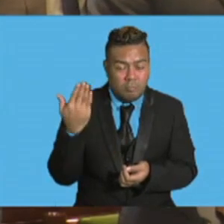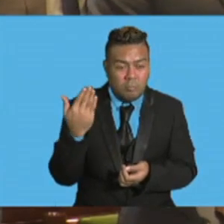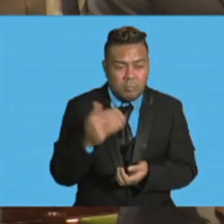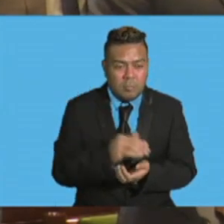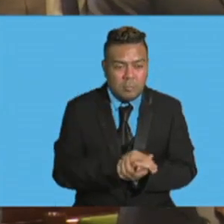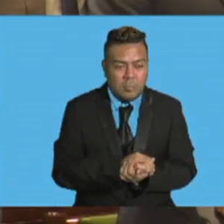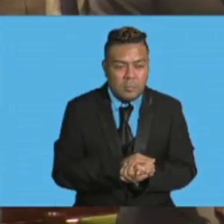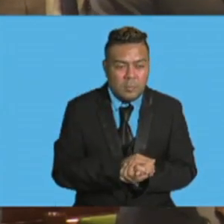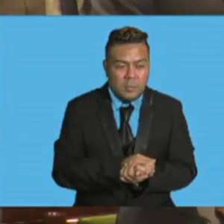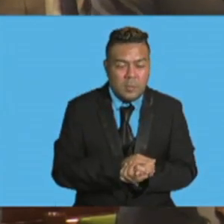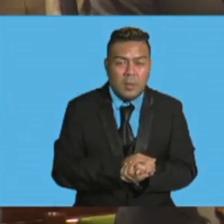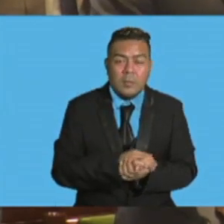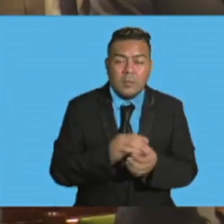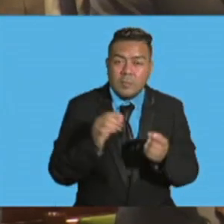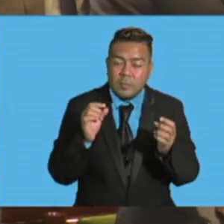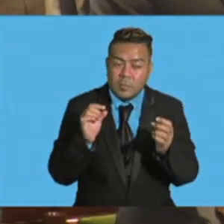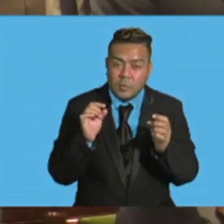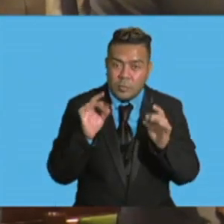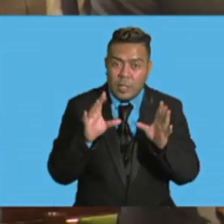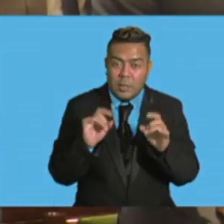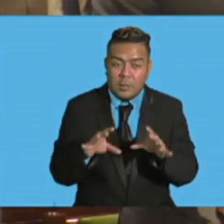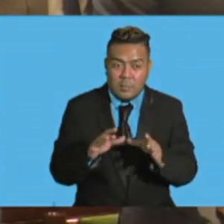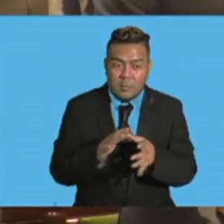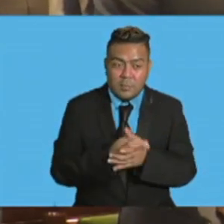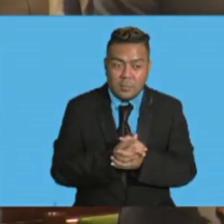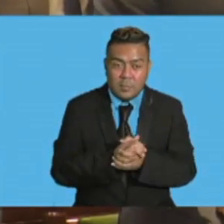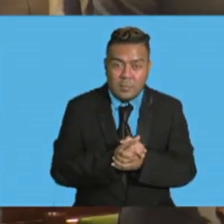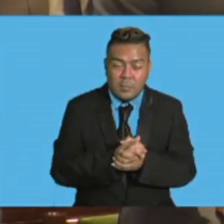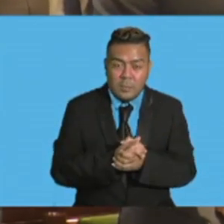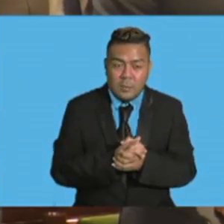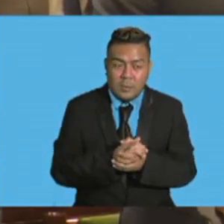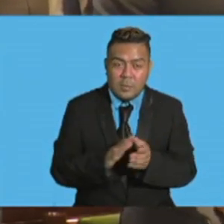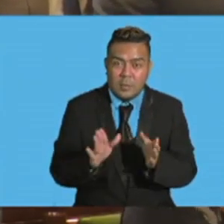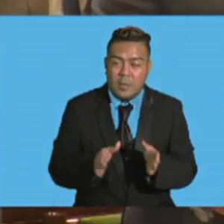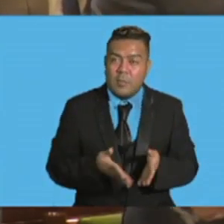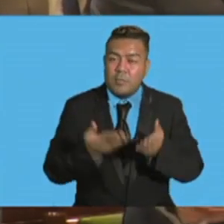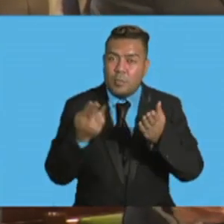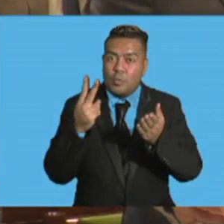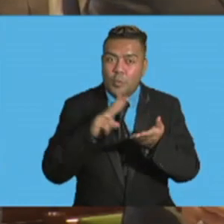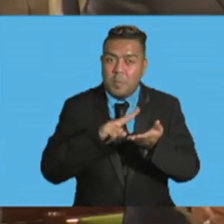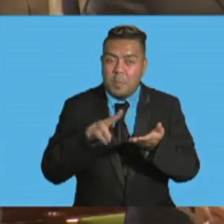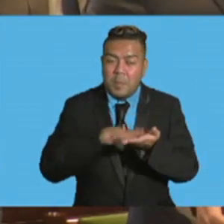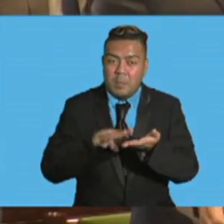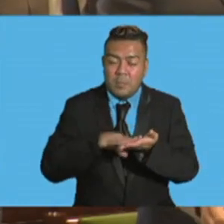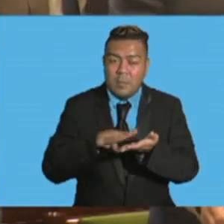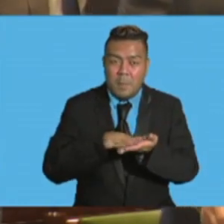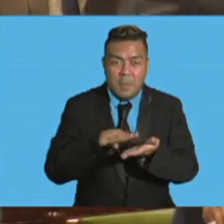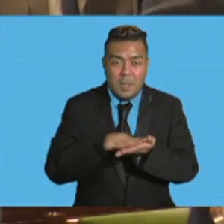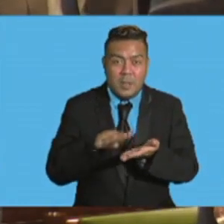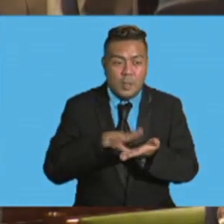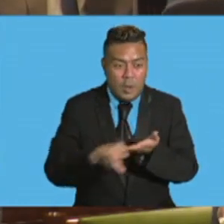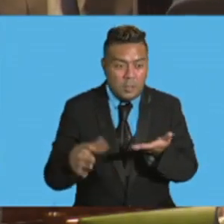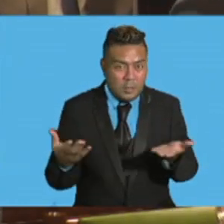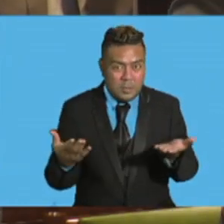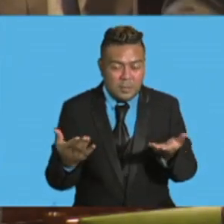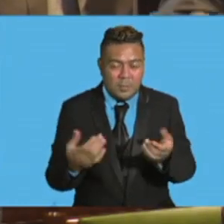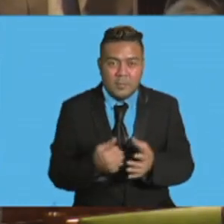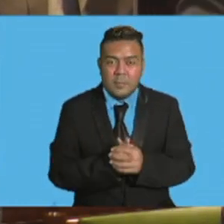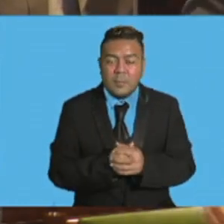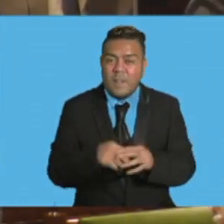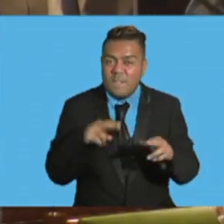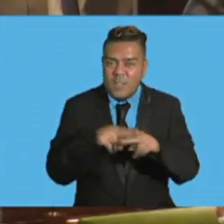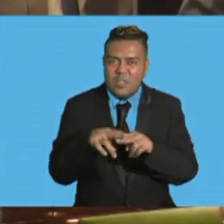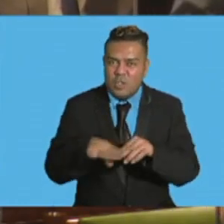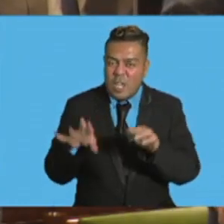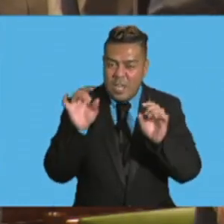present their facility of $2 billion to the PDMCs. And as I have also highlighted, Mr. Speaker, sir, that Fiji and Australians